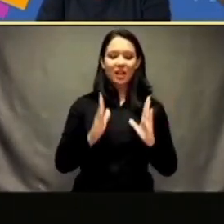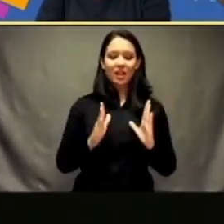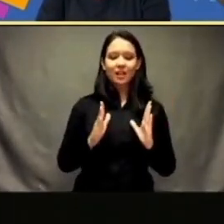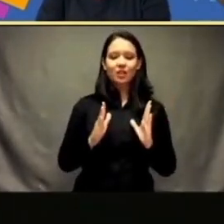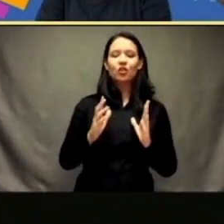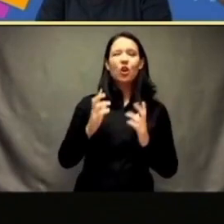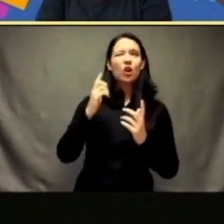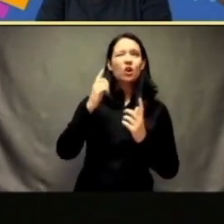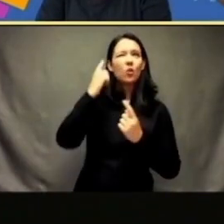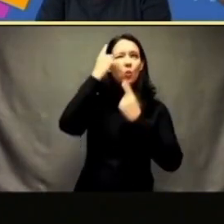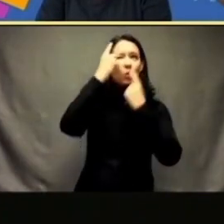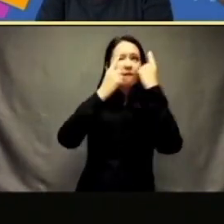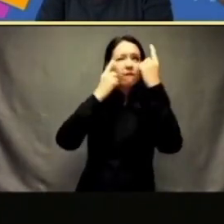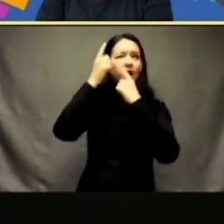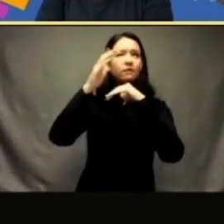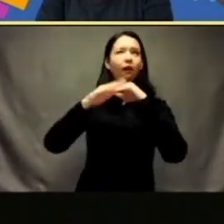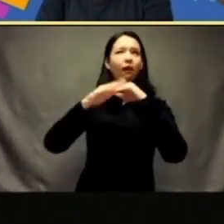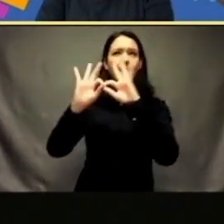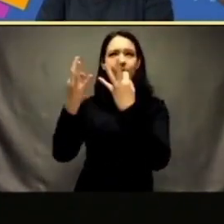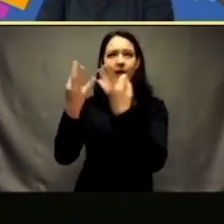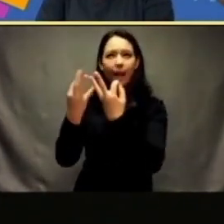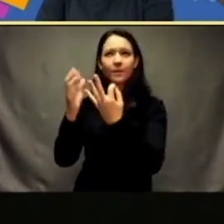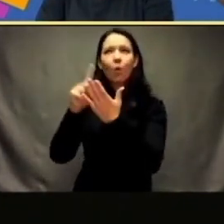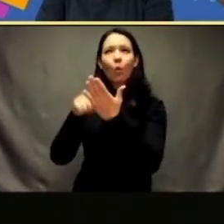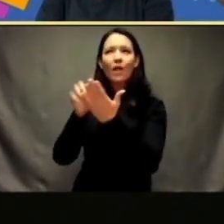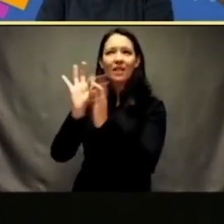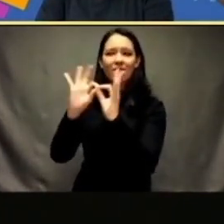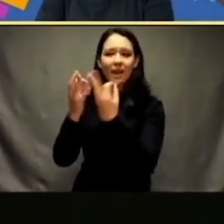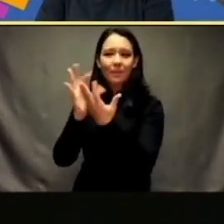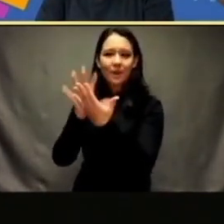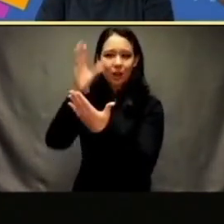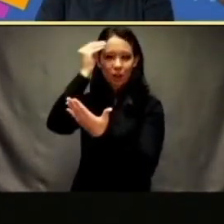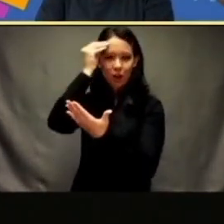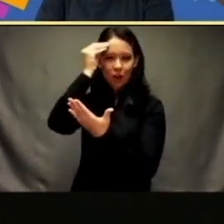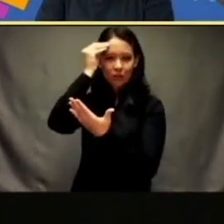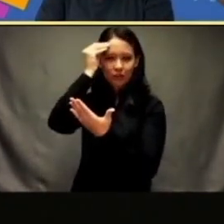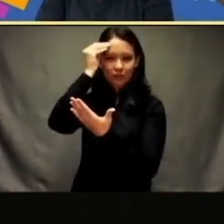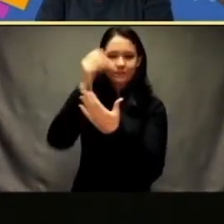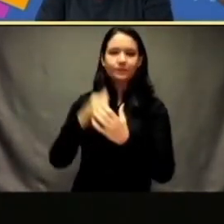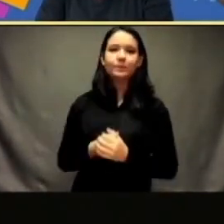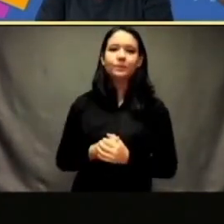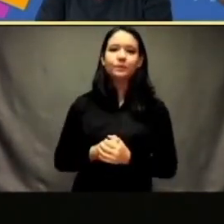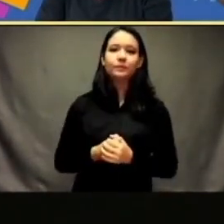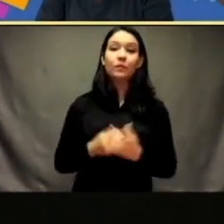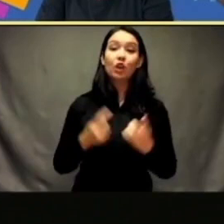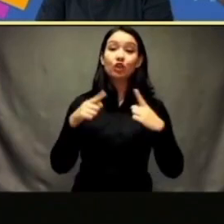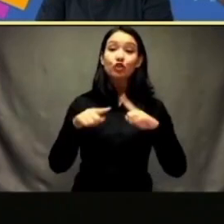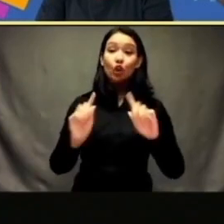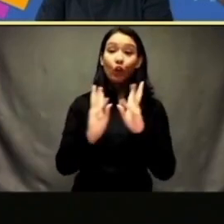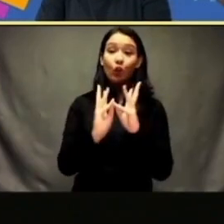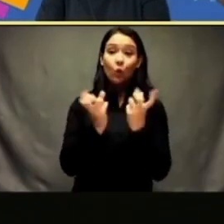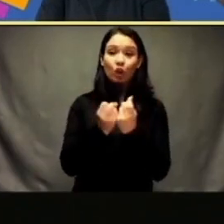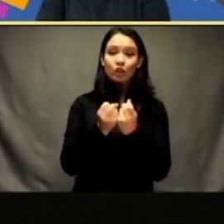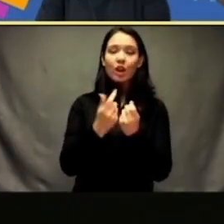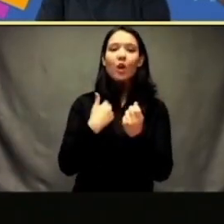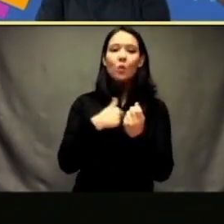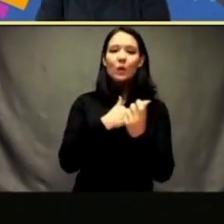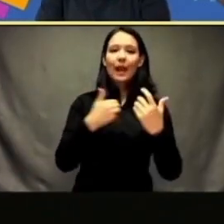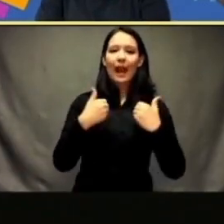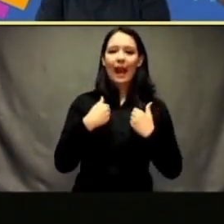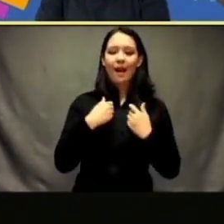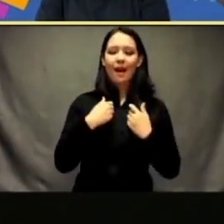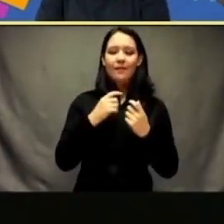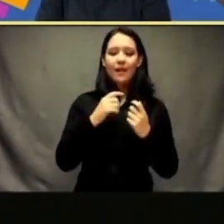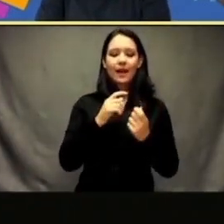learning in the experience. And during the workshops, we share a curated set of documentation with